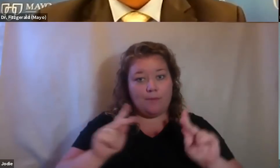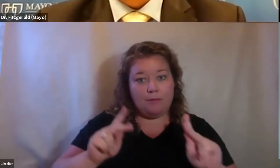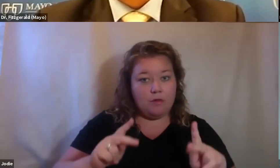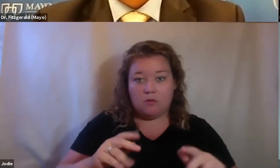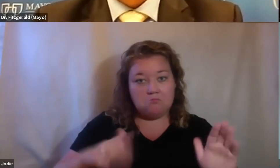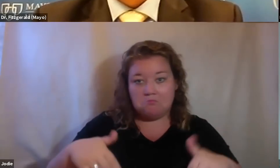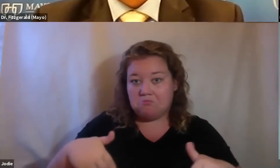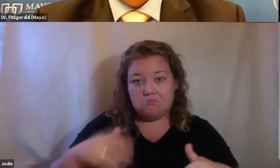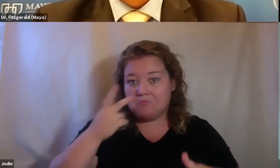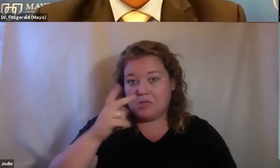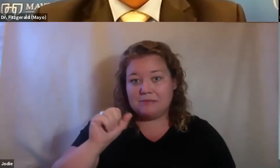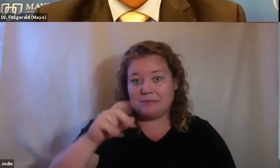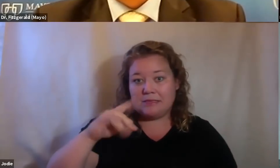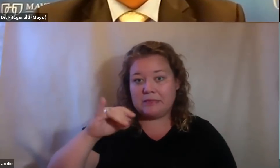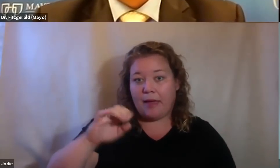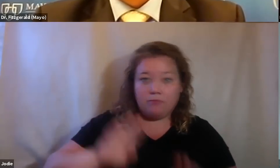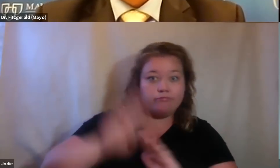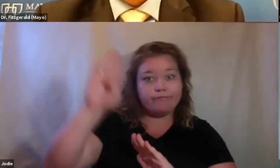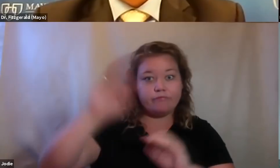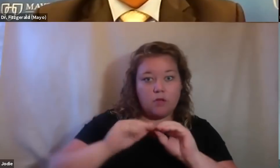my experience.